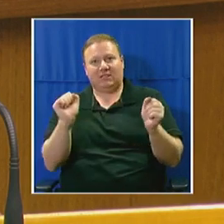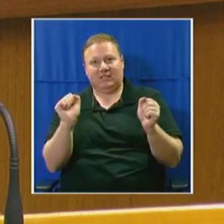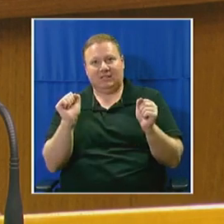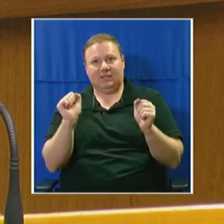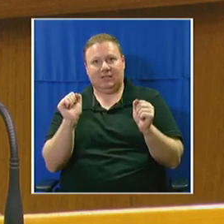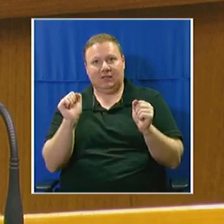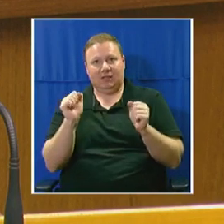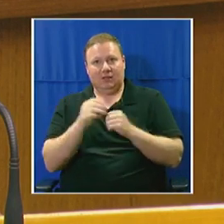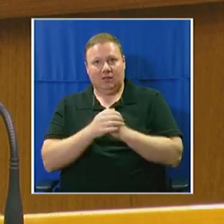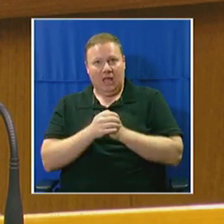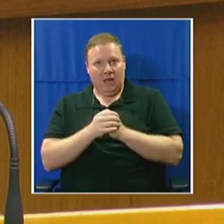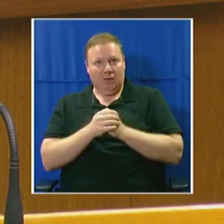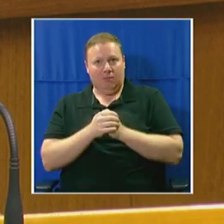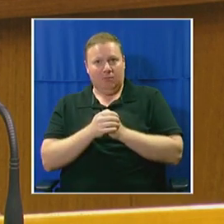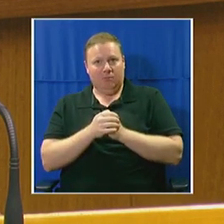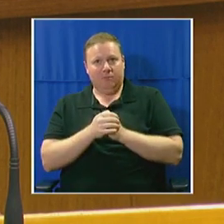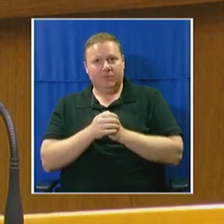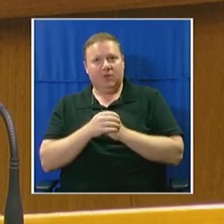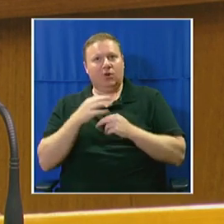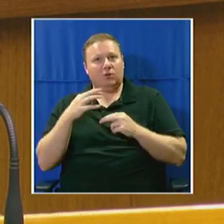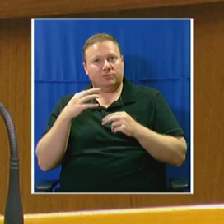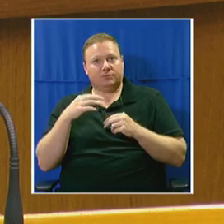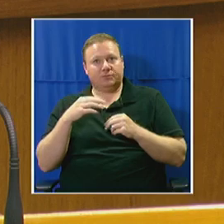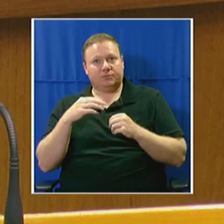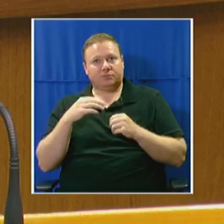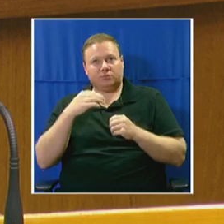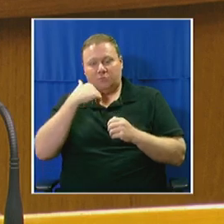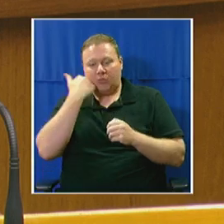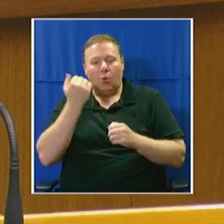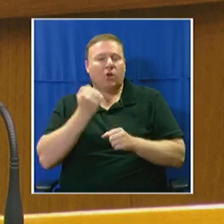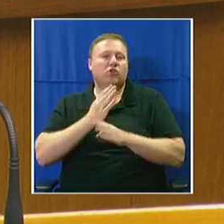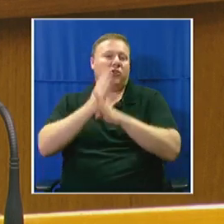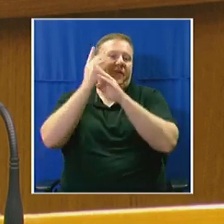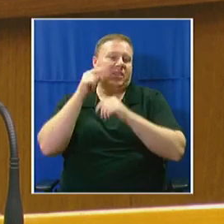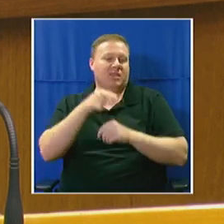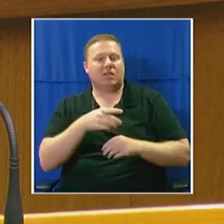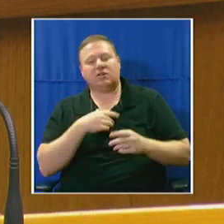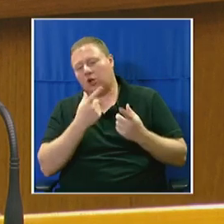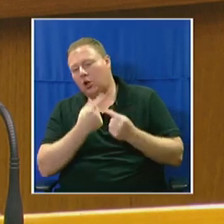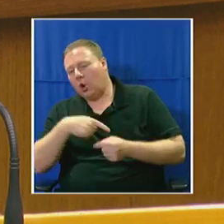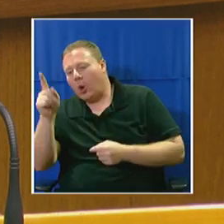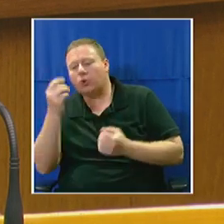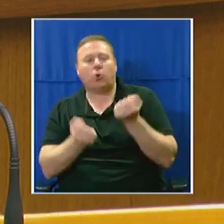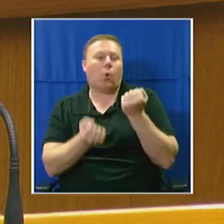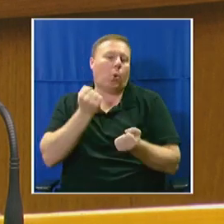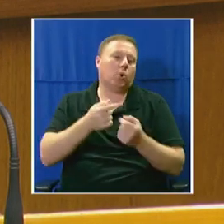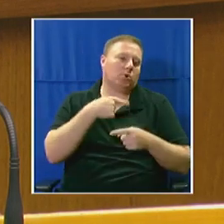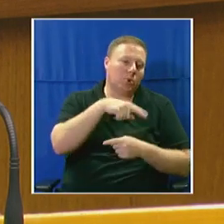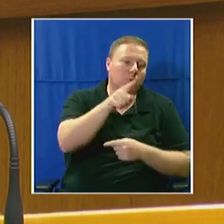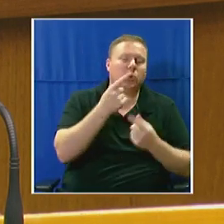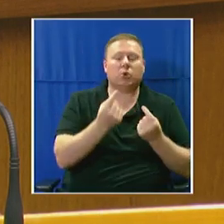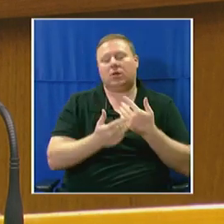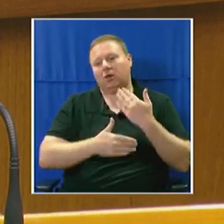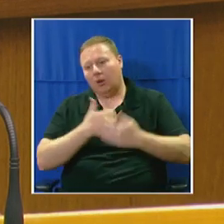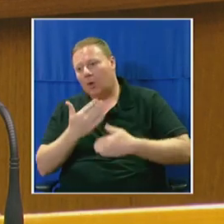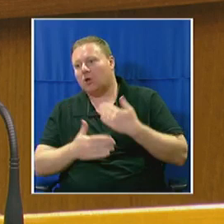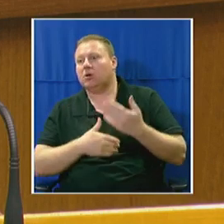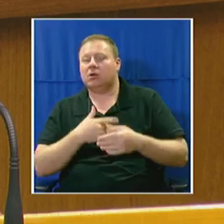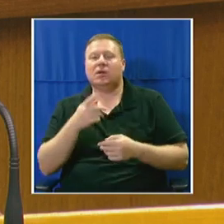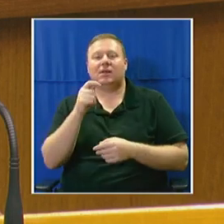too much of democracy is sometimes counterproductive and what one tends to do is hide